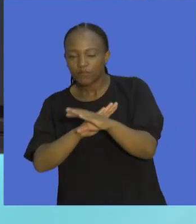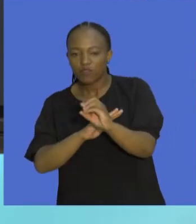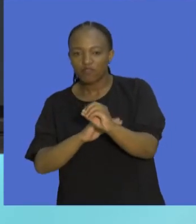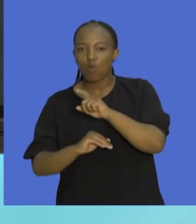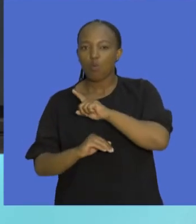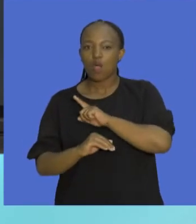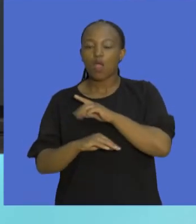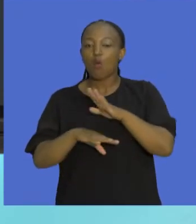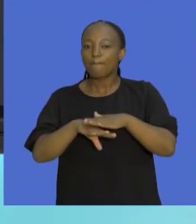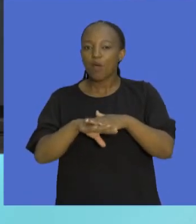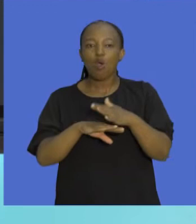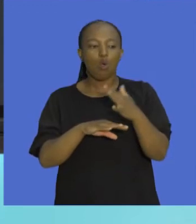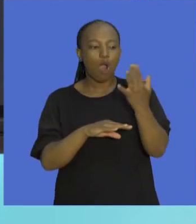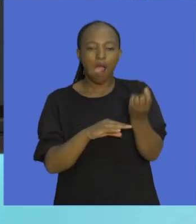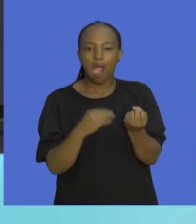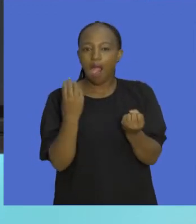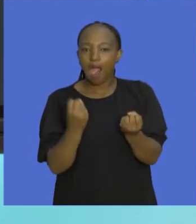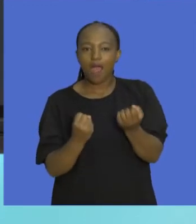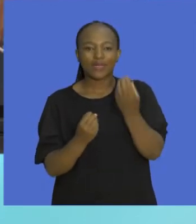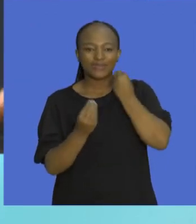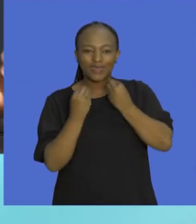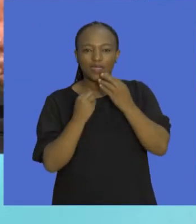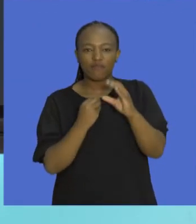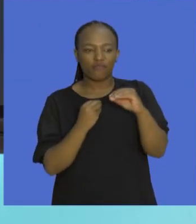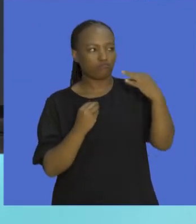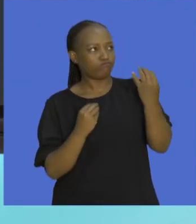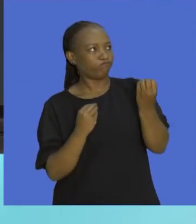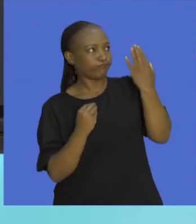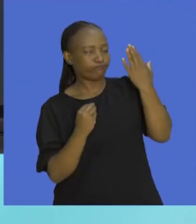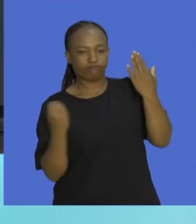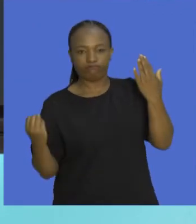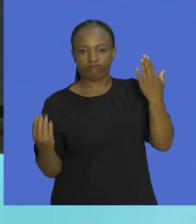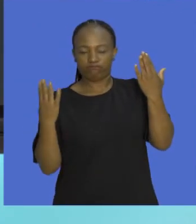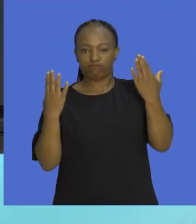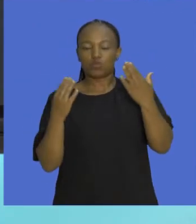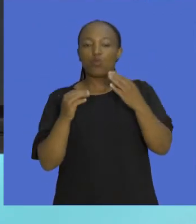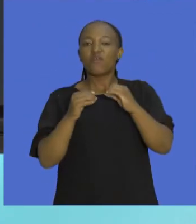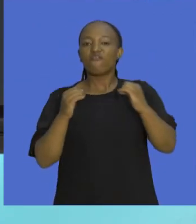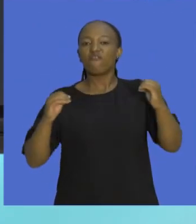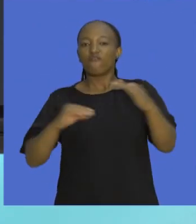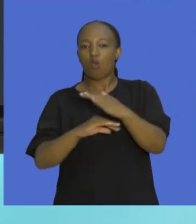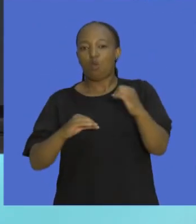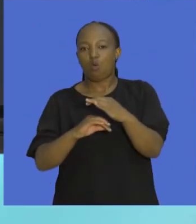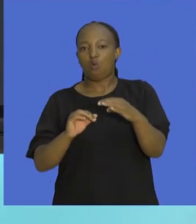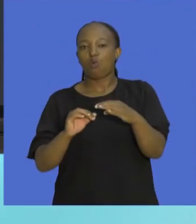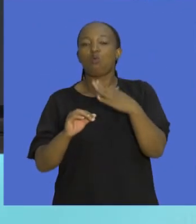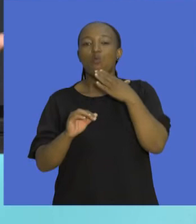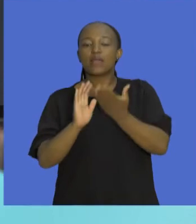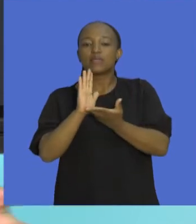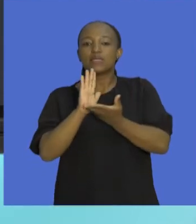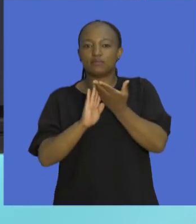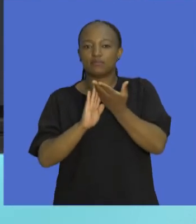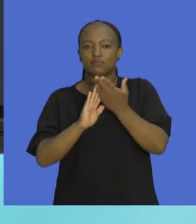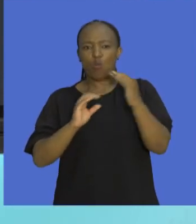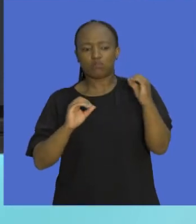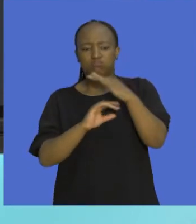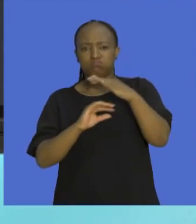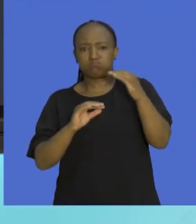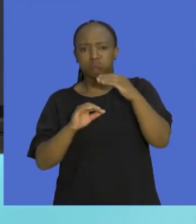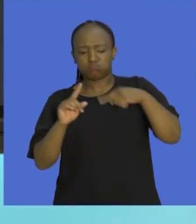it decrease? Because there is now more current. We have seen that the flow of charge increases when we add more resistors